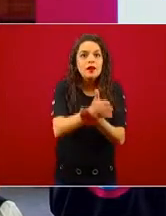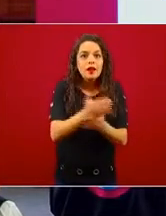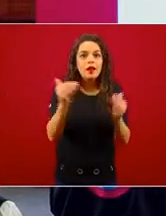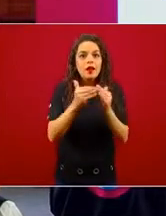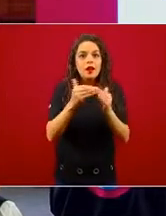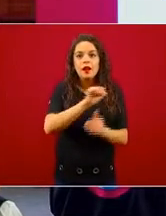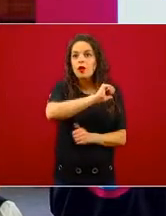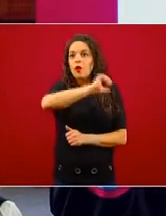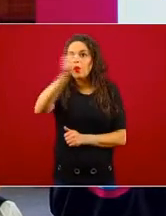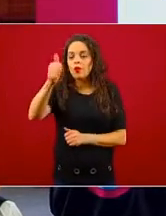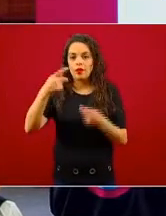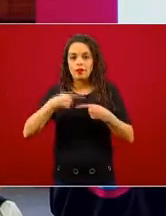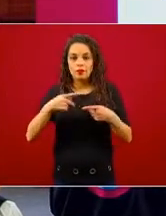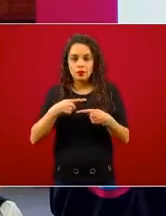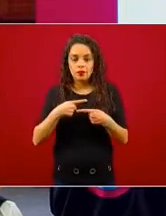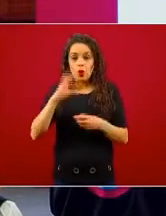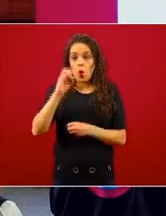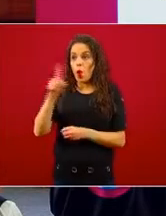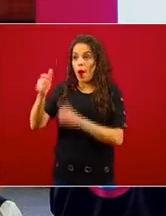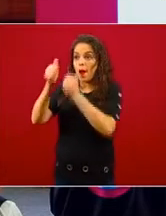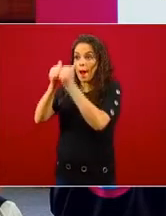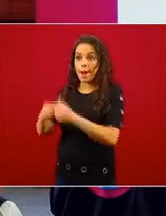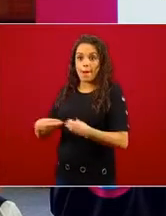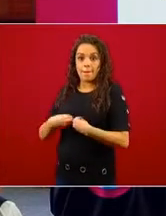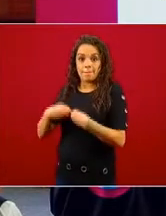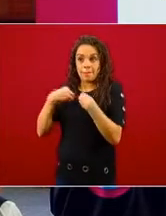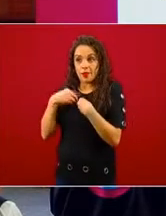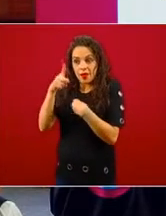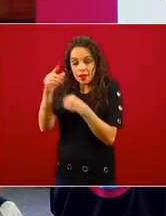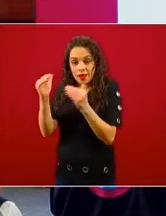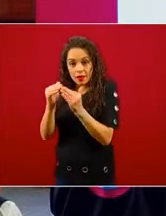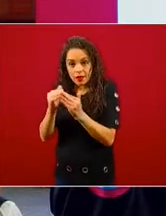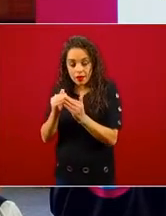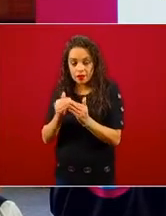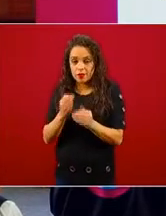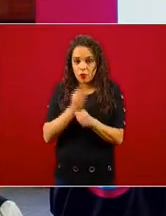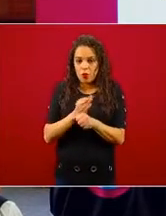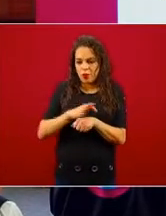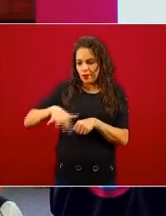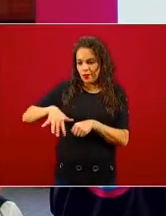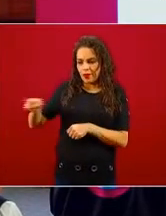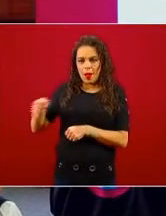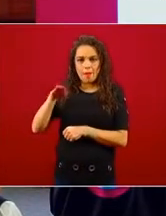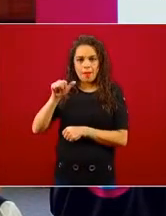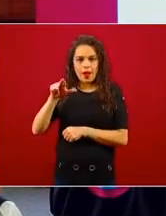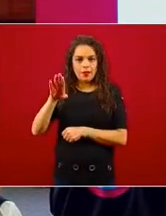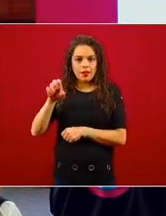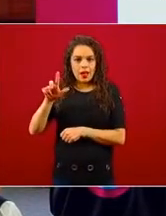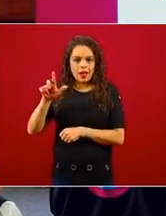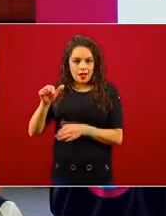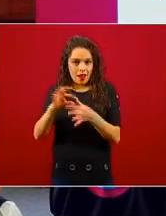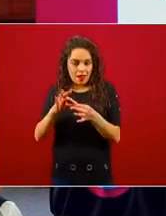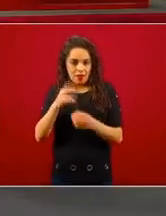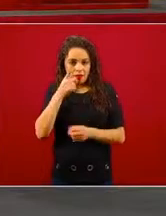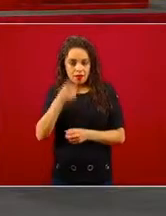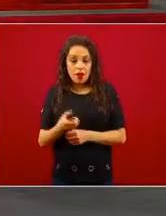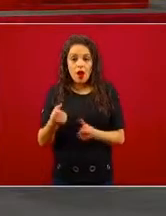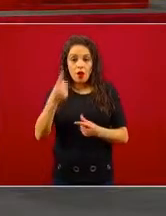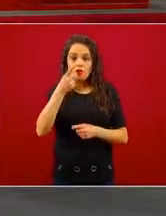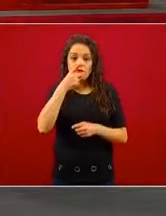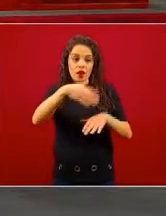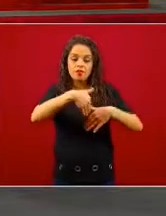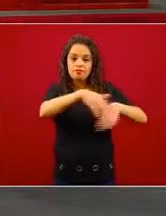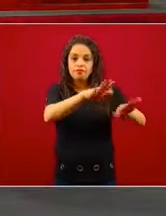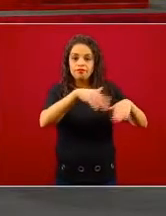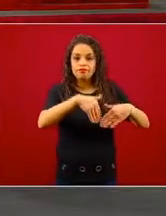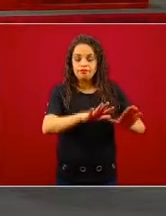So what does it mean to be able to go in someone else's house? What happens to those people who live in those homes? And as